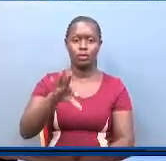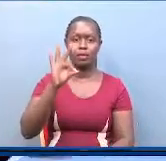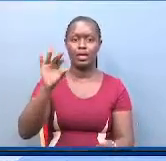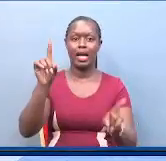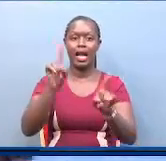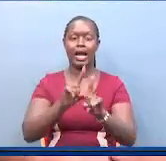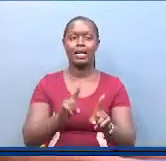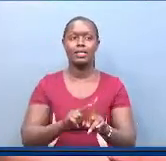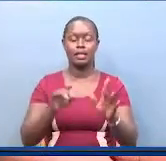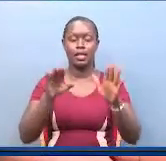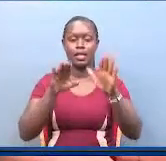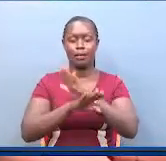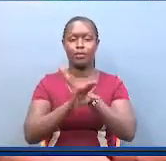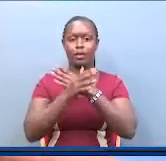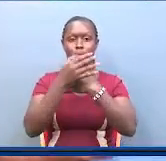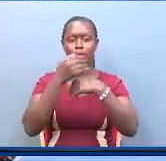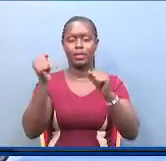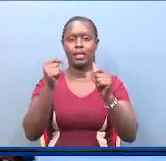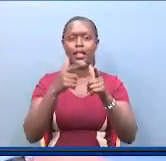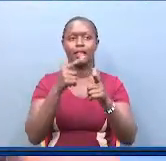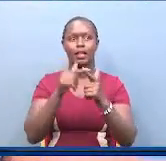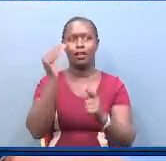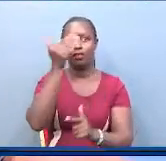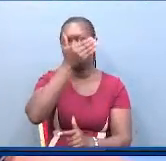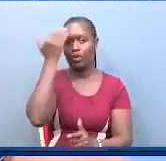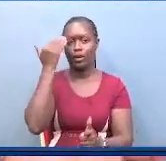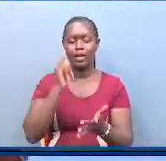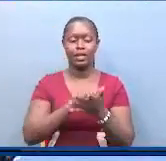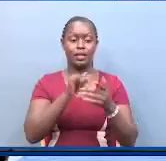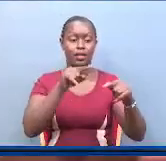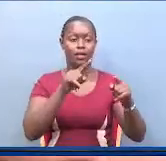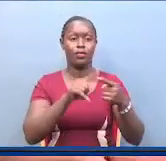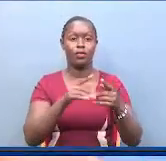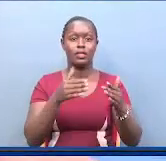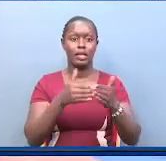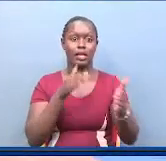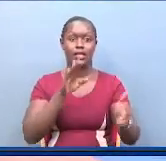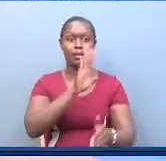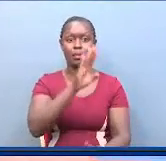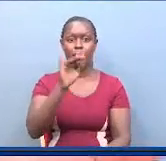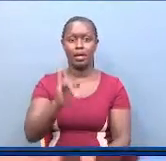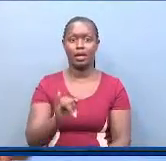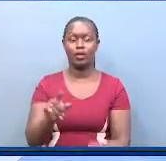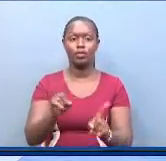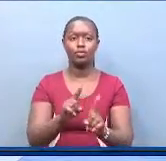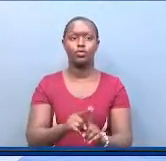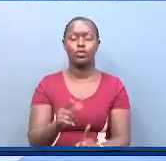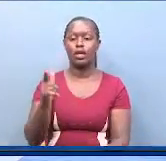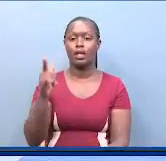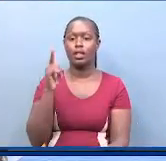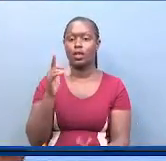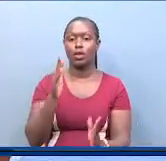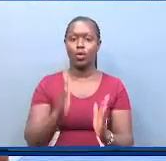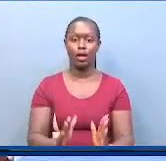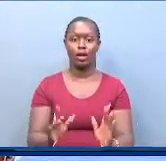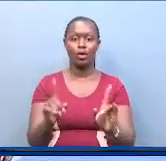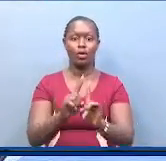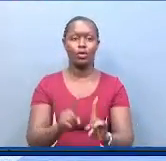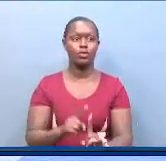mate, she forgot that she was against PBI. In fact, she was the lawyer. I